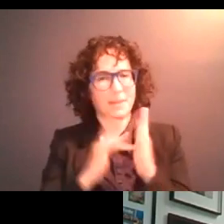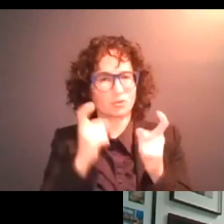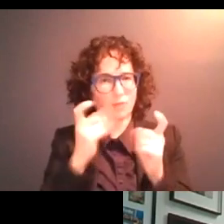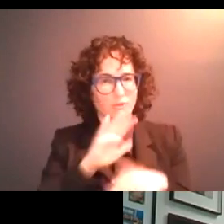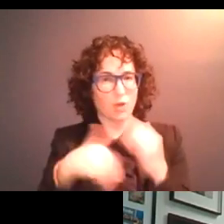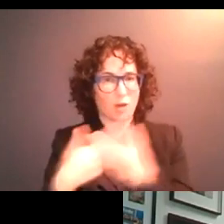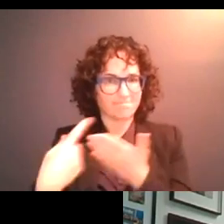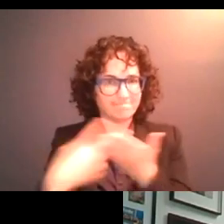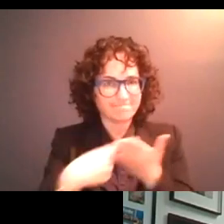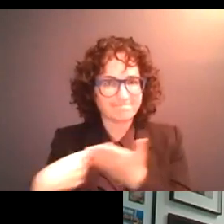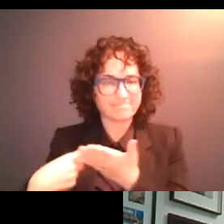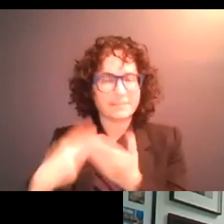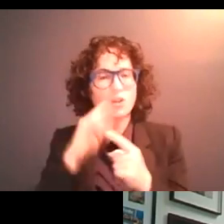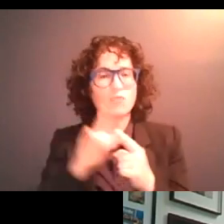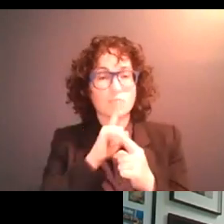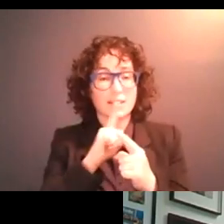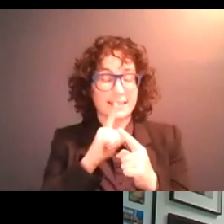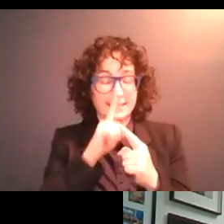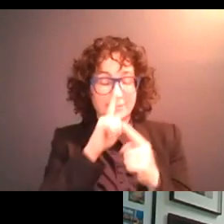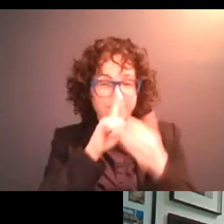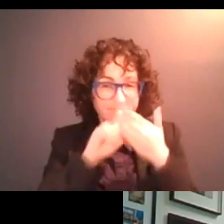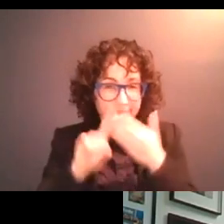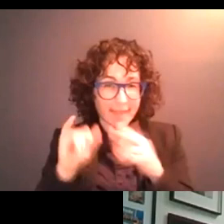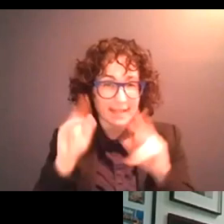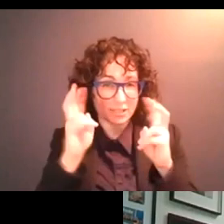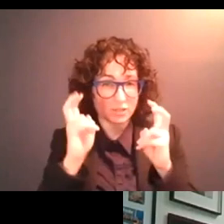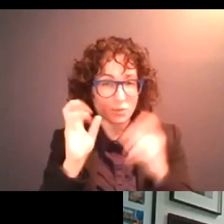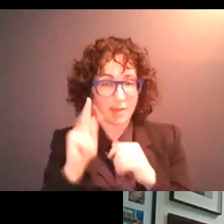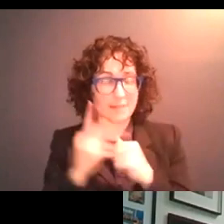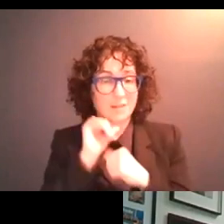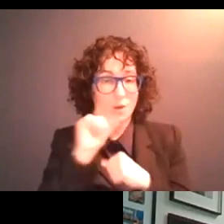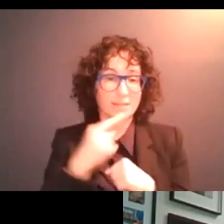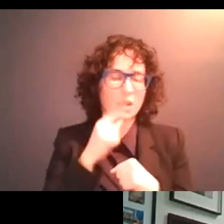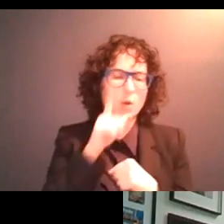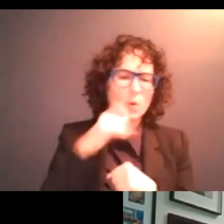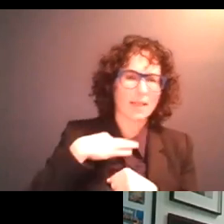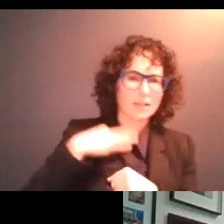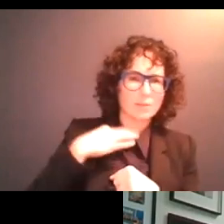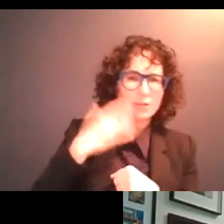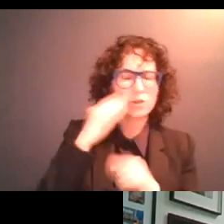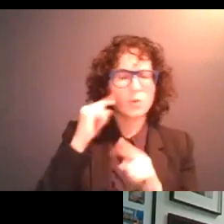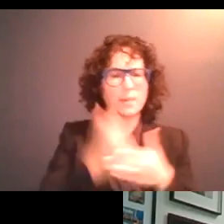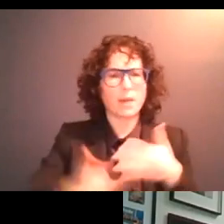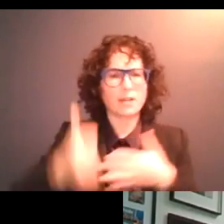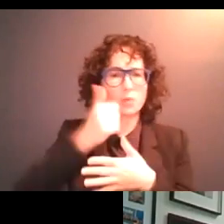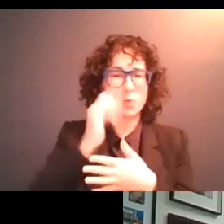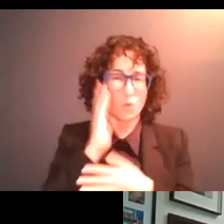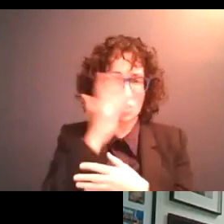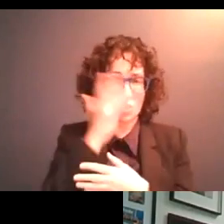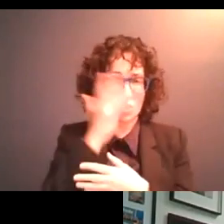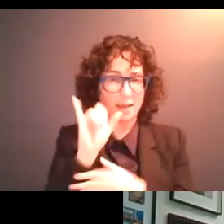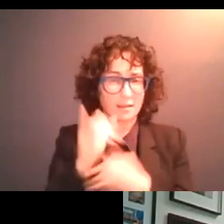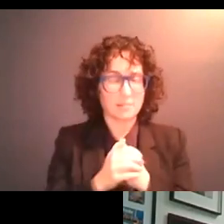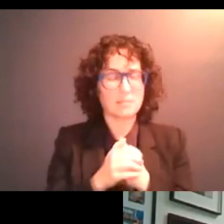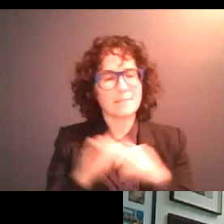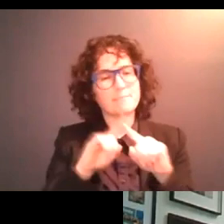the time. We are looking very closely at this issue, not only to say who's eligible and what that prioritization is going to look like,